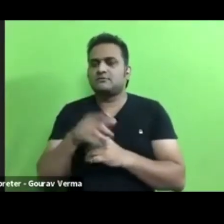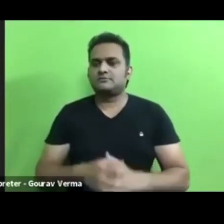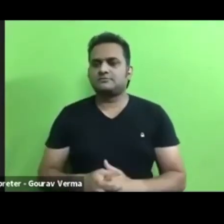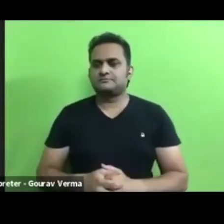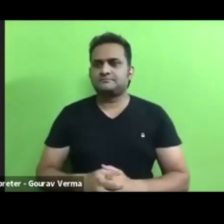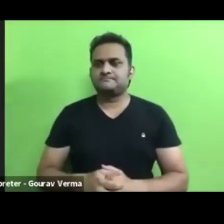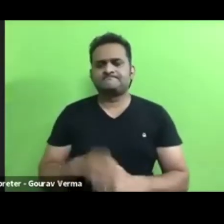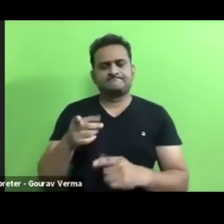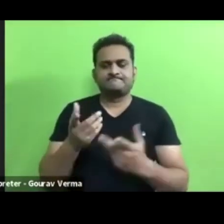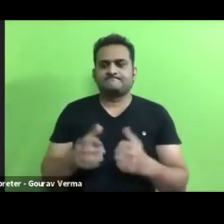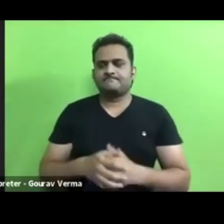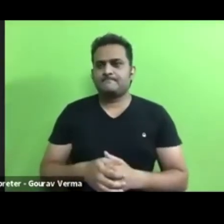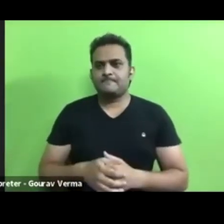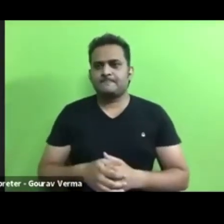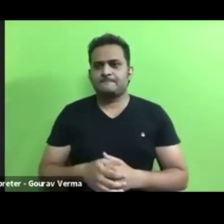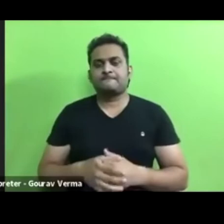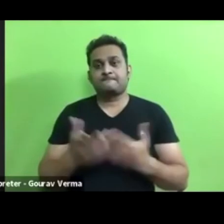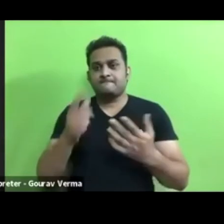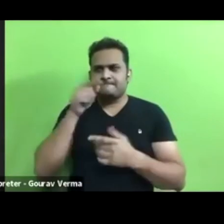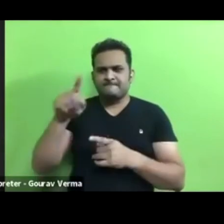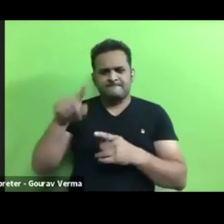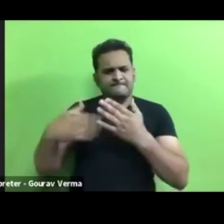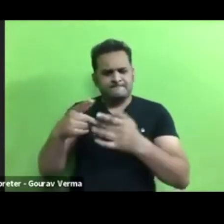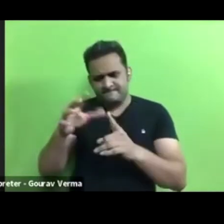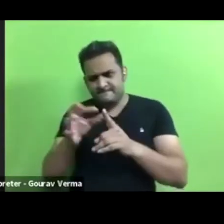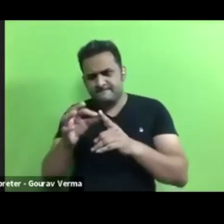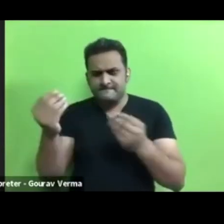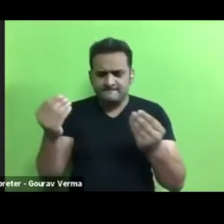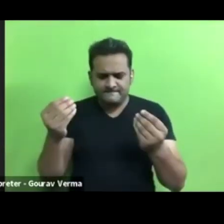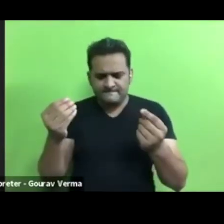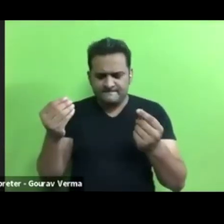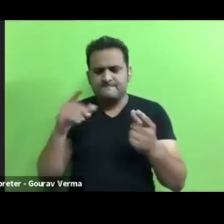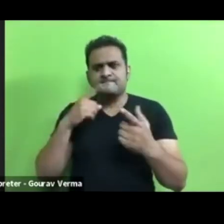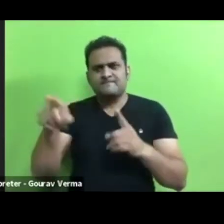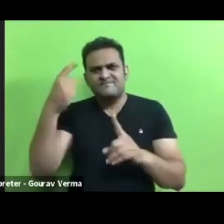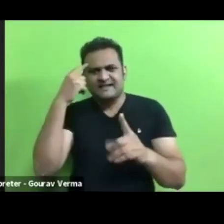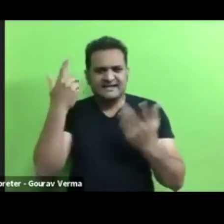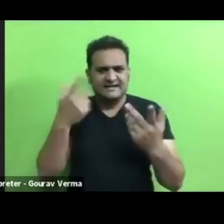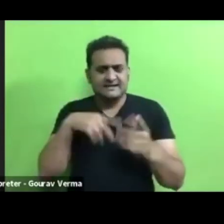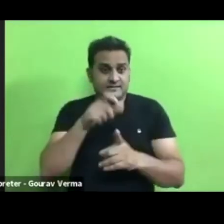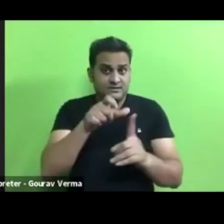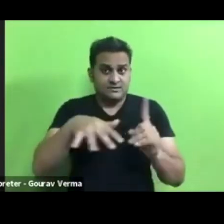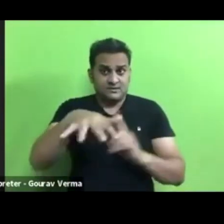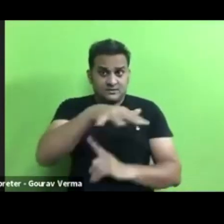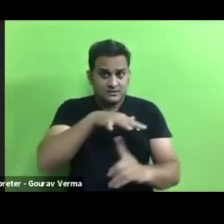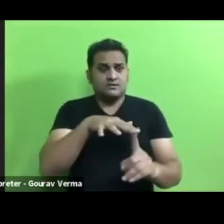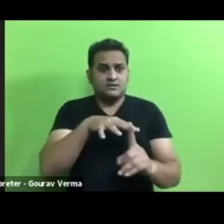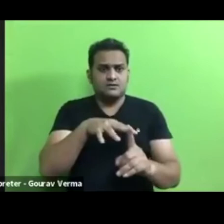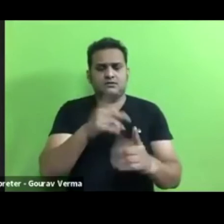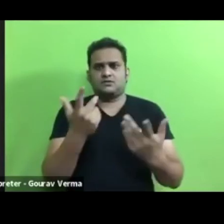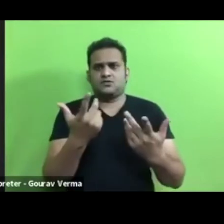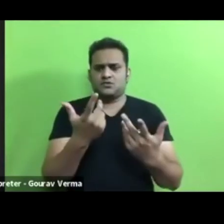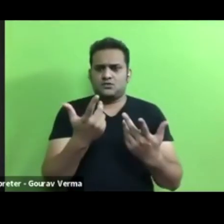And therefore, what this young man does is he tries to find out for people who are invested